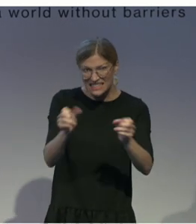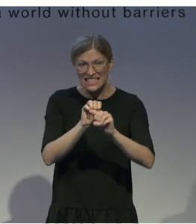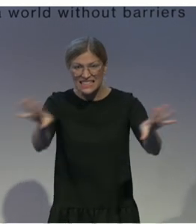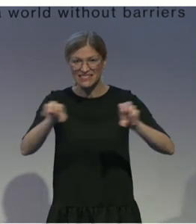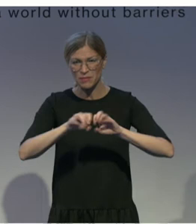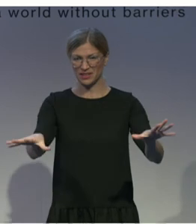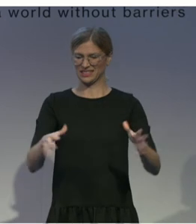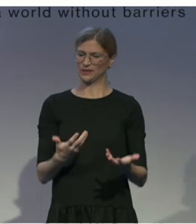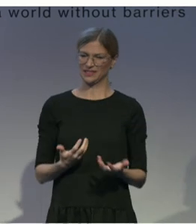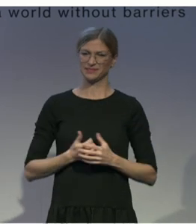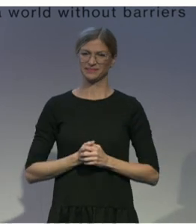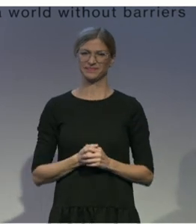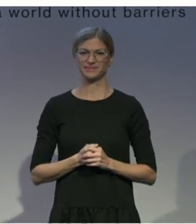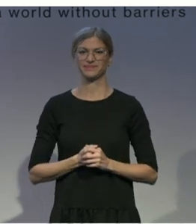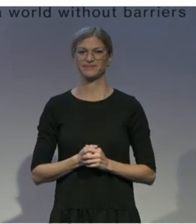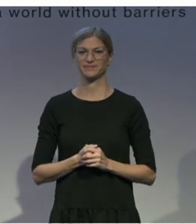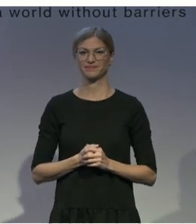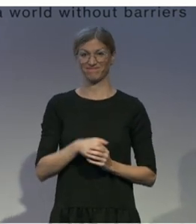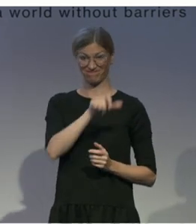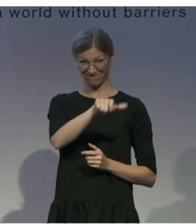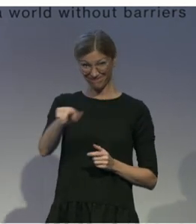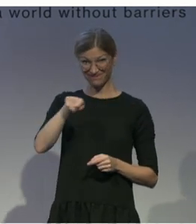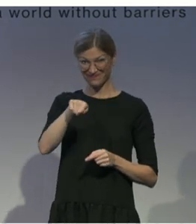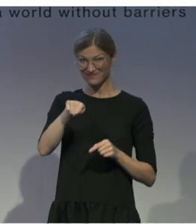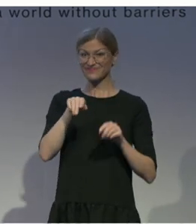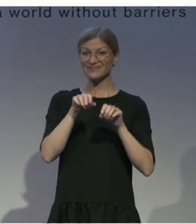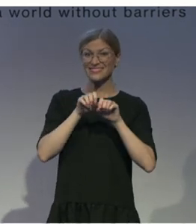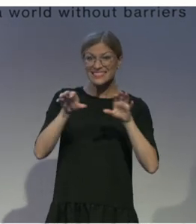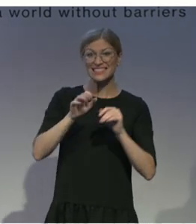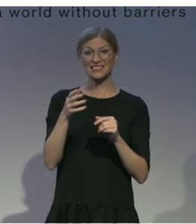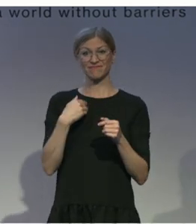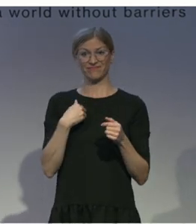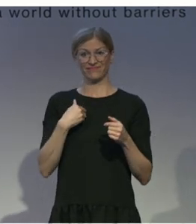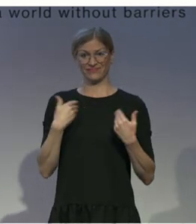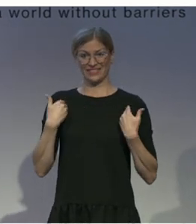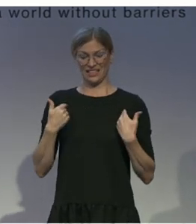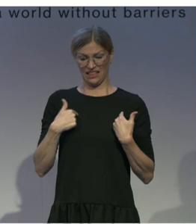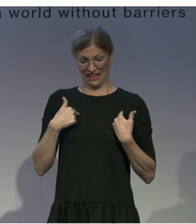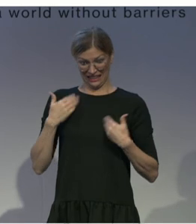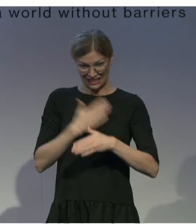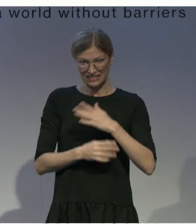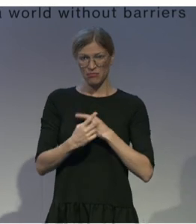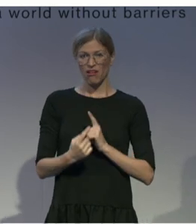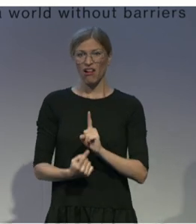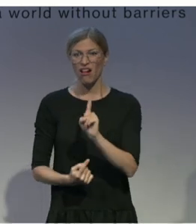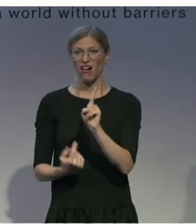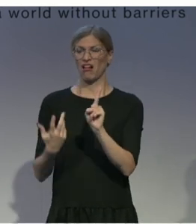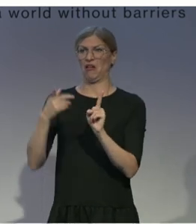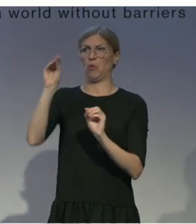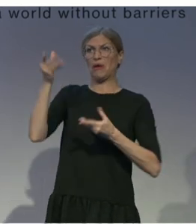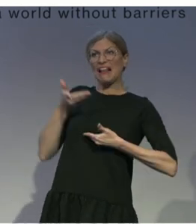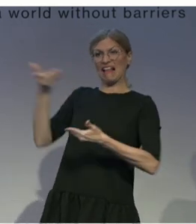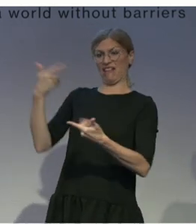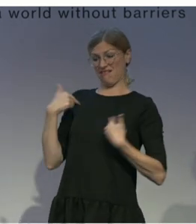Okay, people often reported that they didn't attend meetings, not just because they weren't invited or hadn't been included,